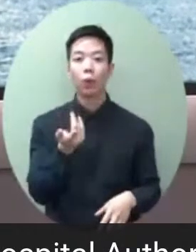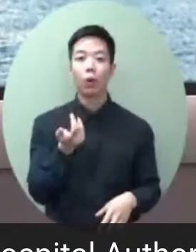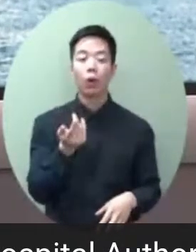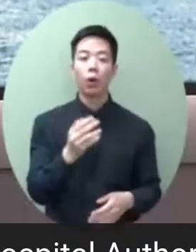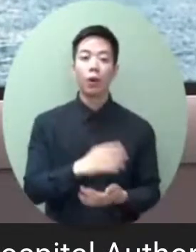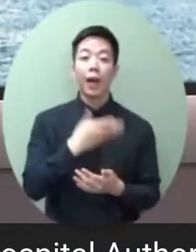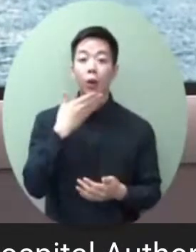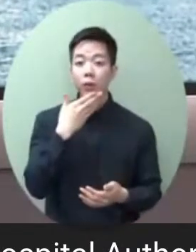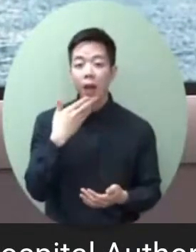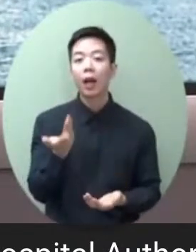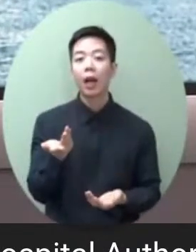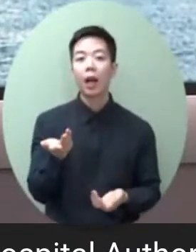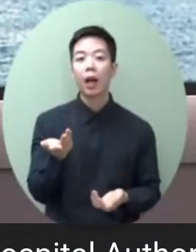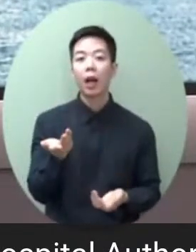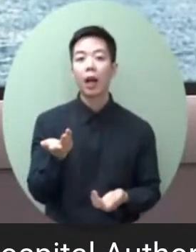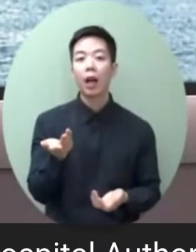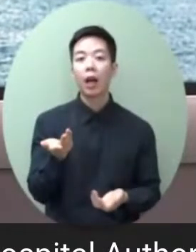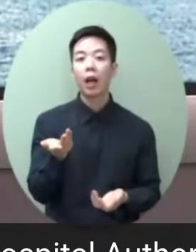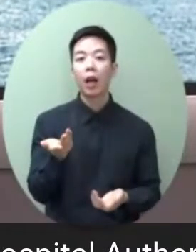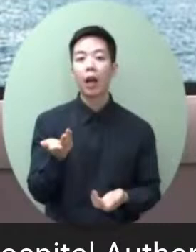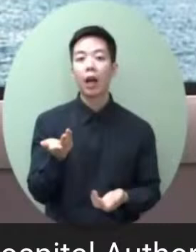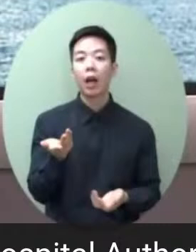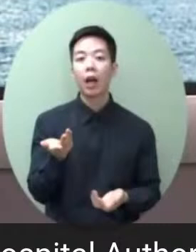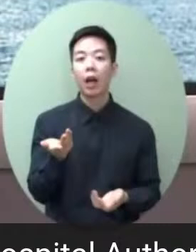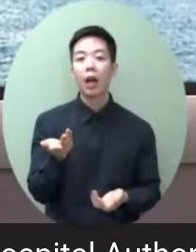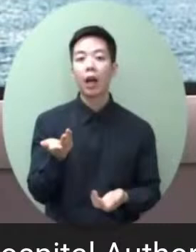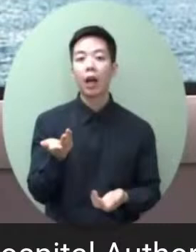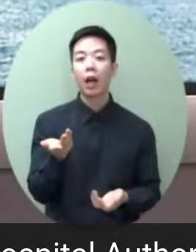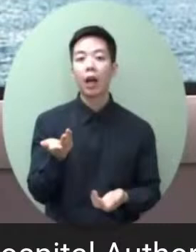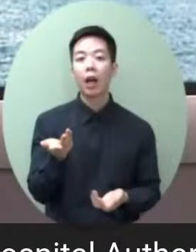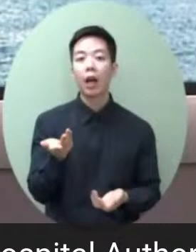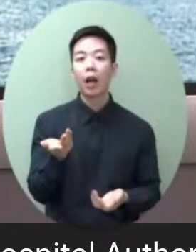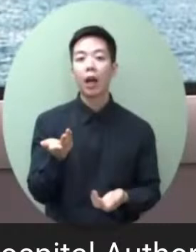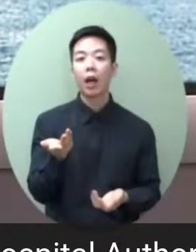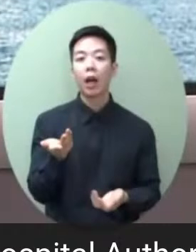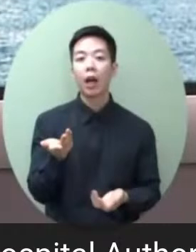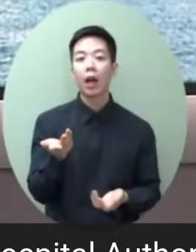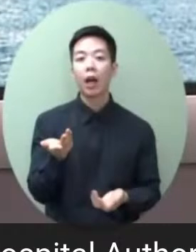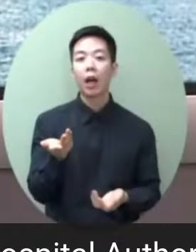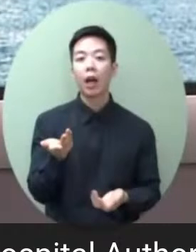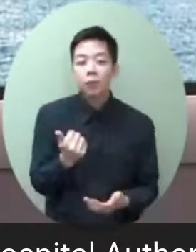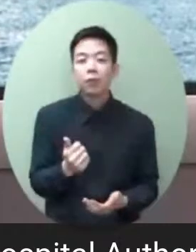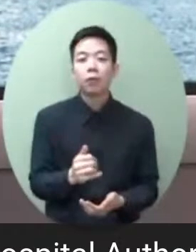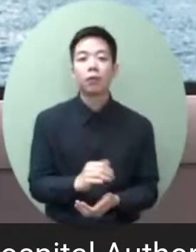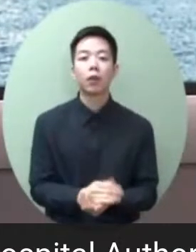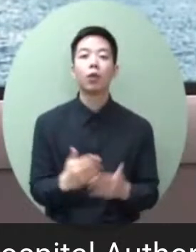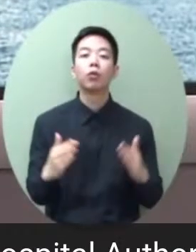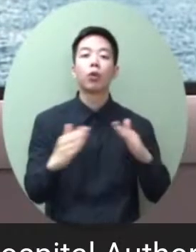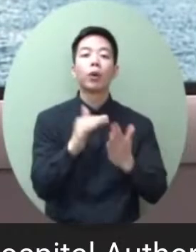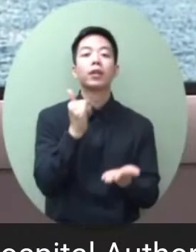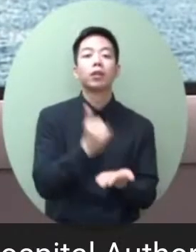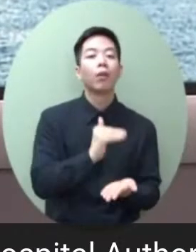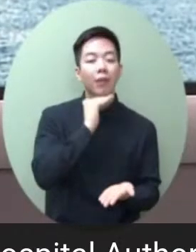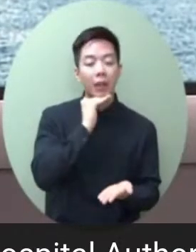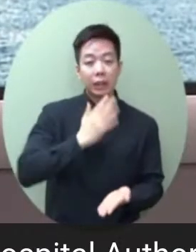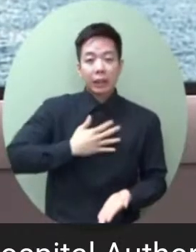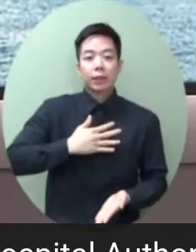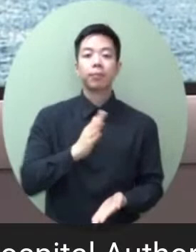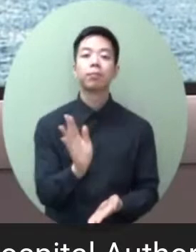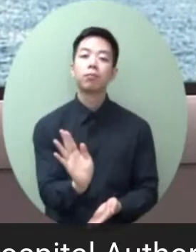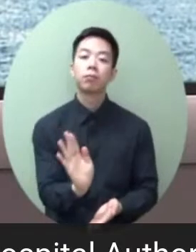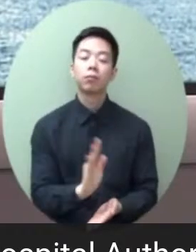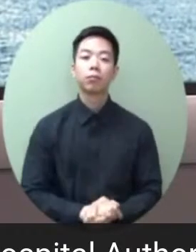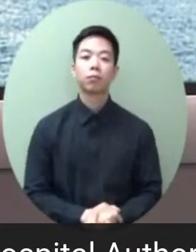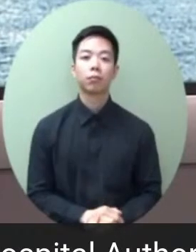As for the younger and more stable and mild symptoms, please wait patiently at home,